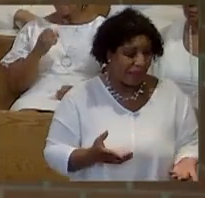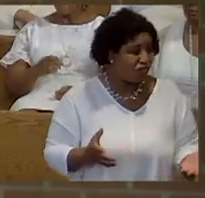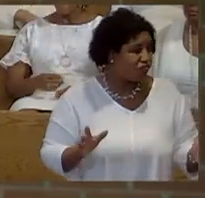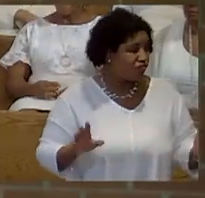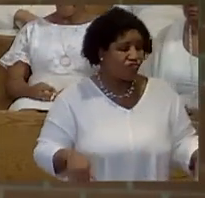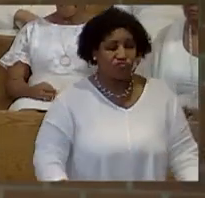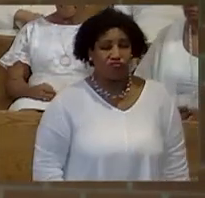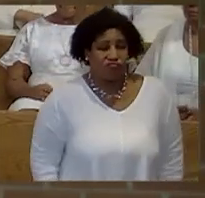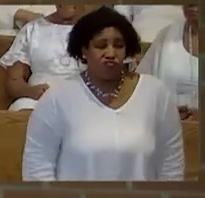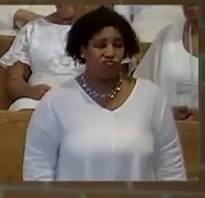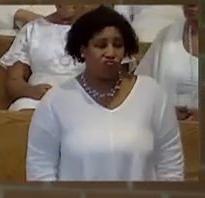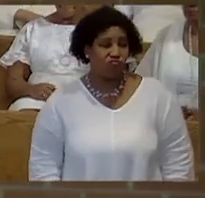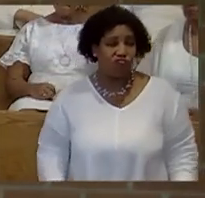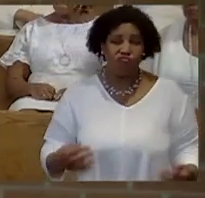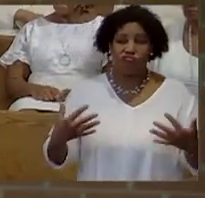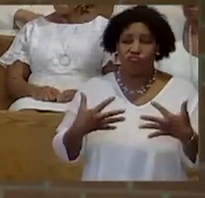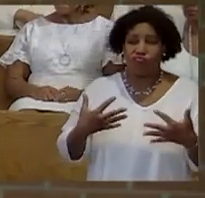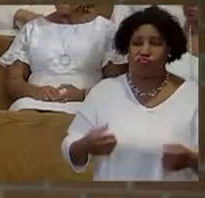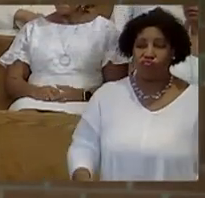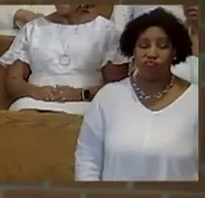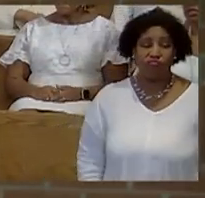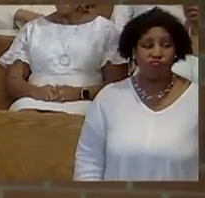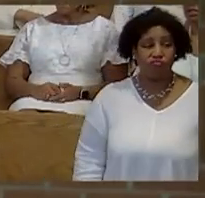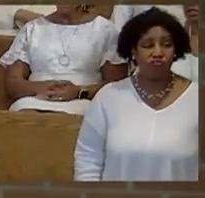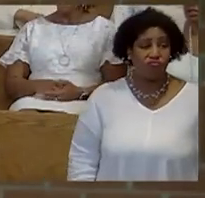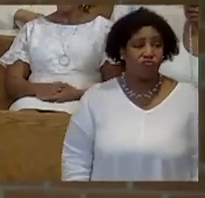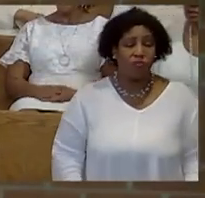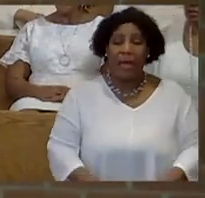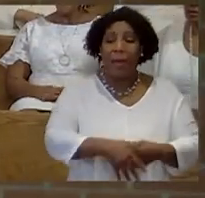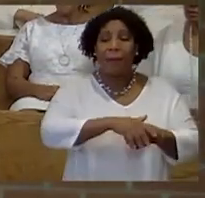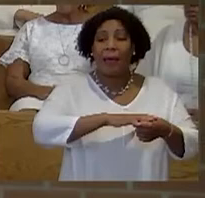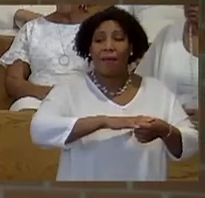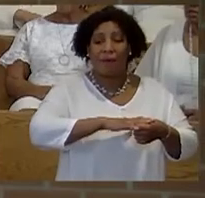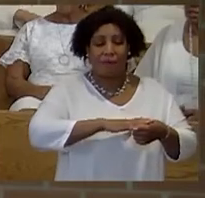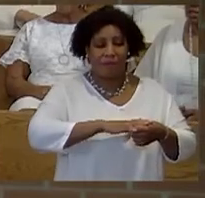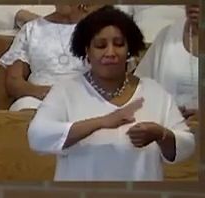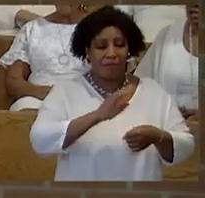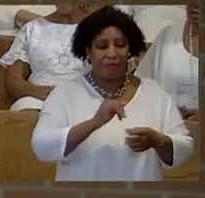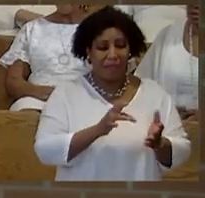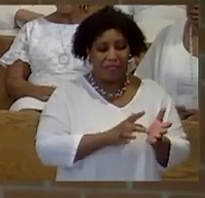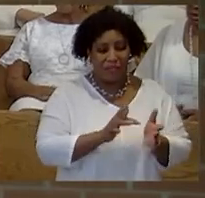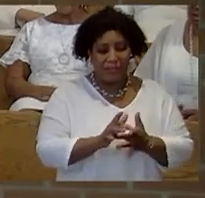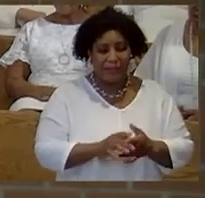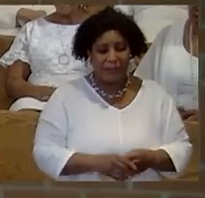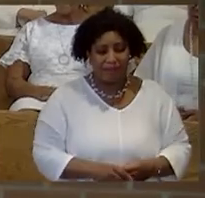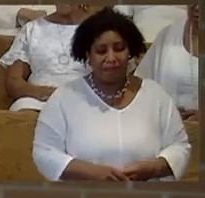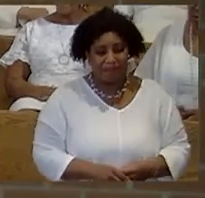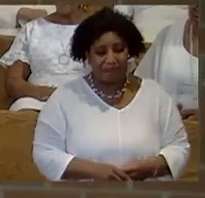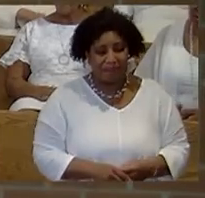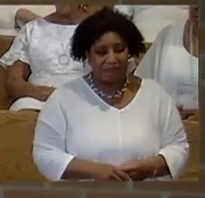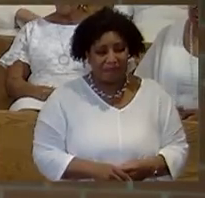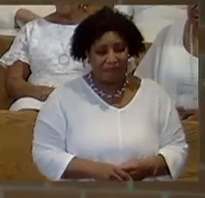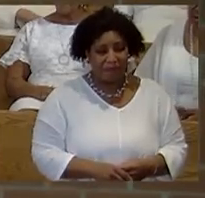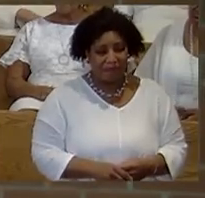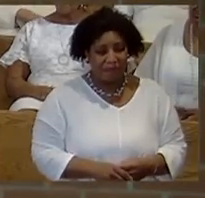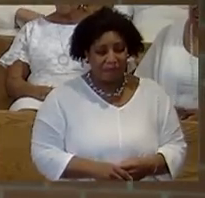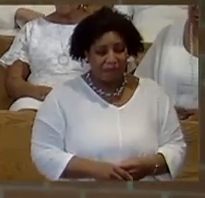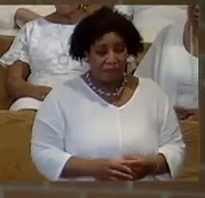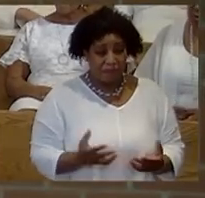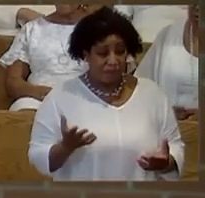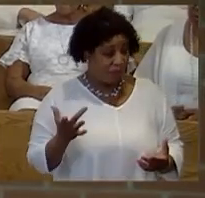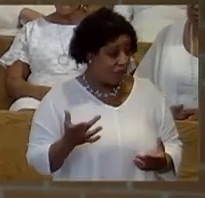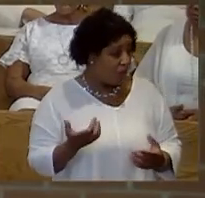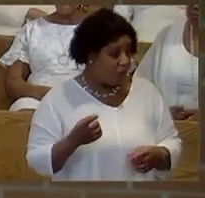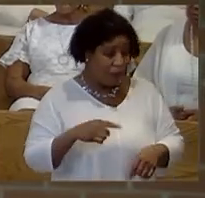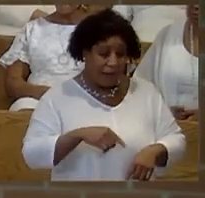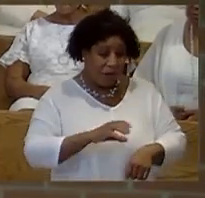afraid because I'm covered by Jesus. And why do we come to church